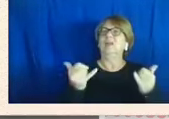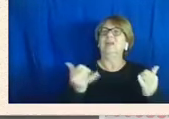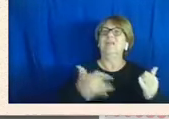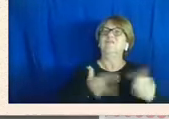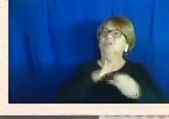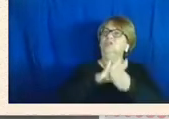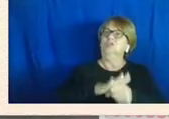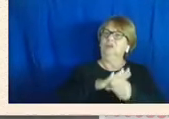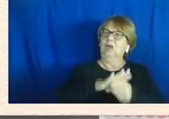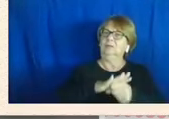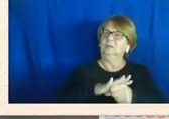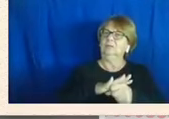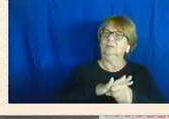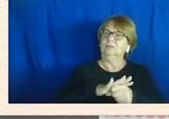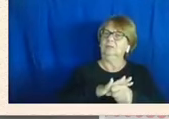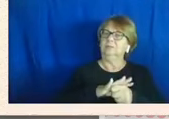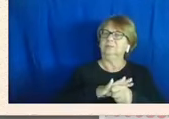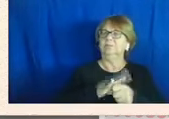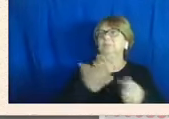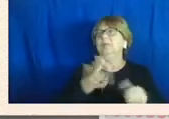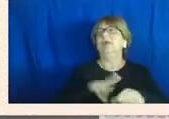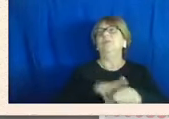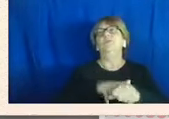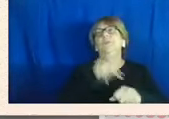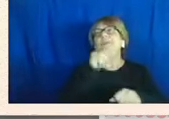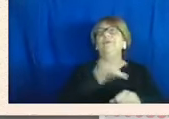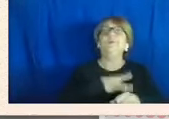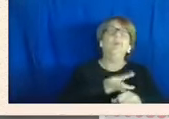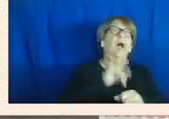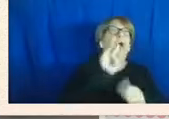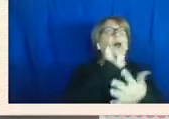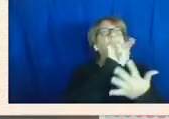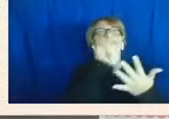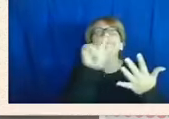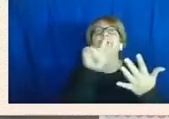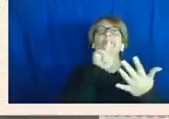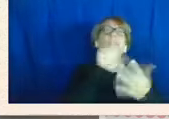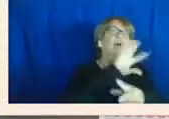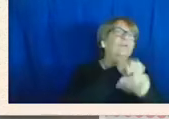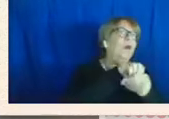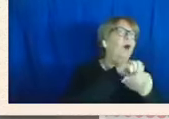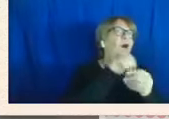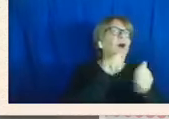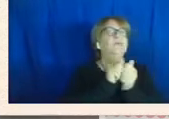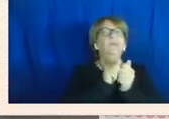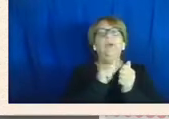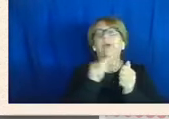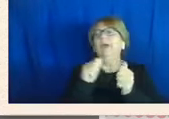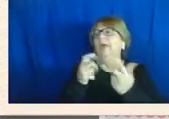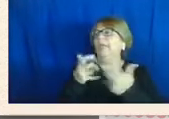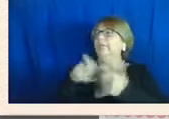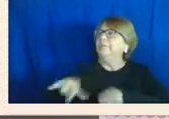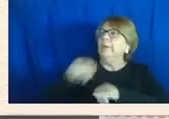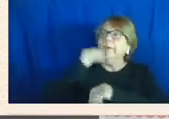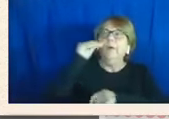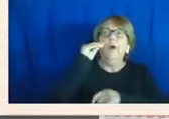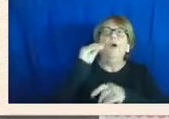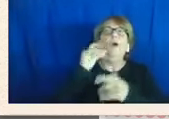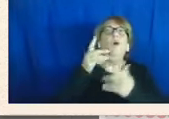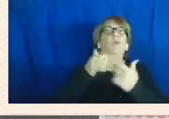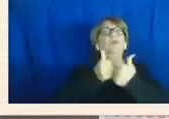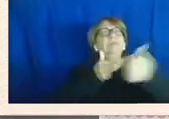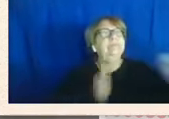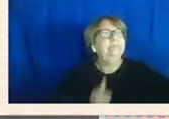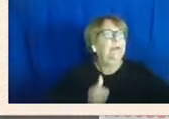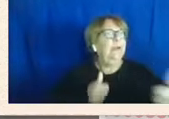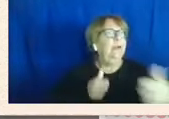maybe normal not to like certain things that are involved with quarantine measures or physical distancing measures or wearing a mask. It's okay to